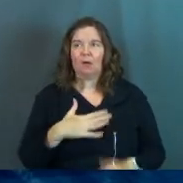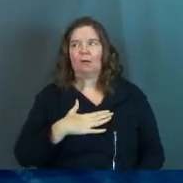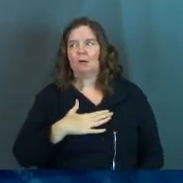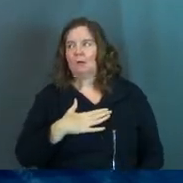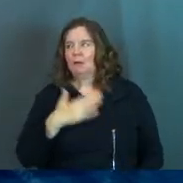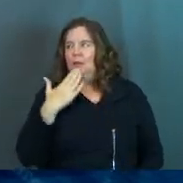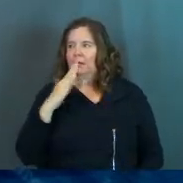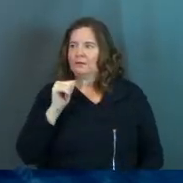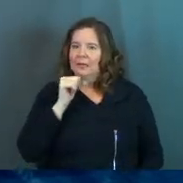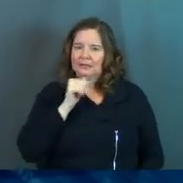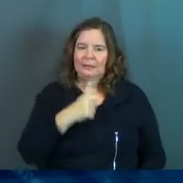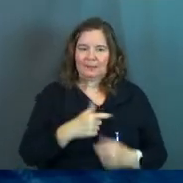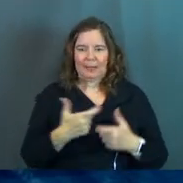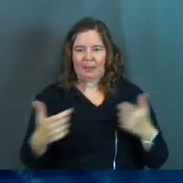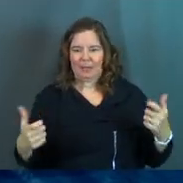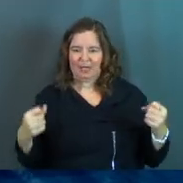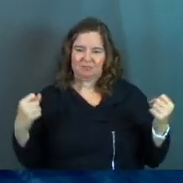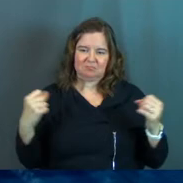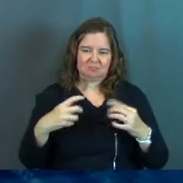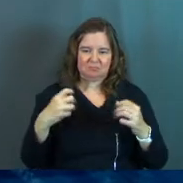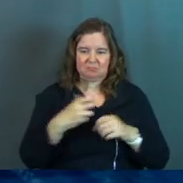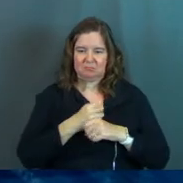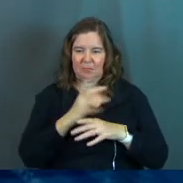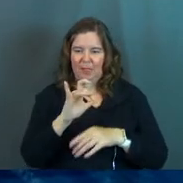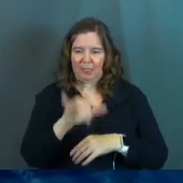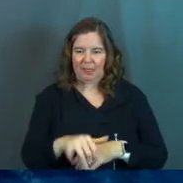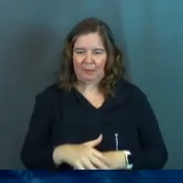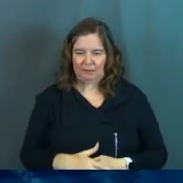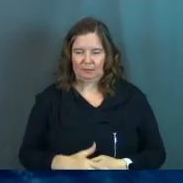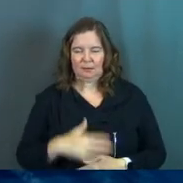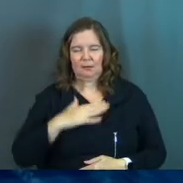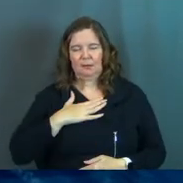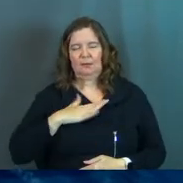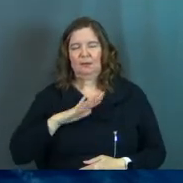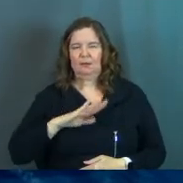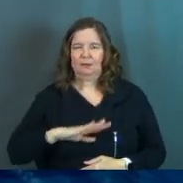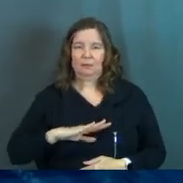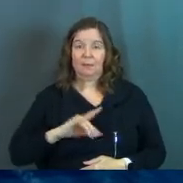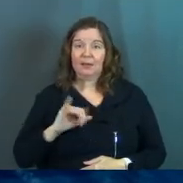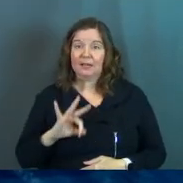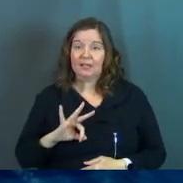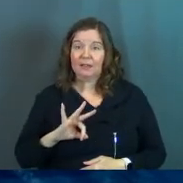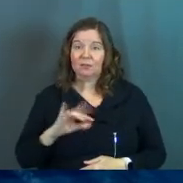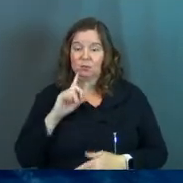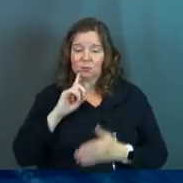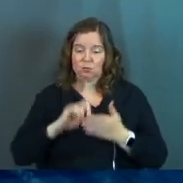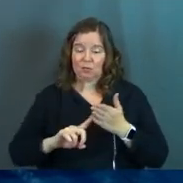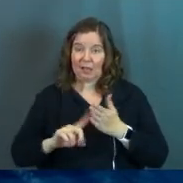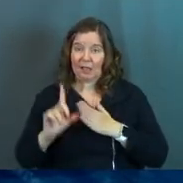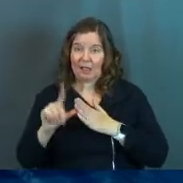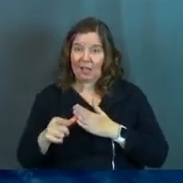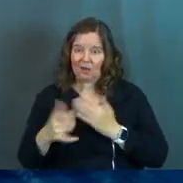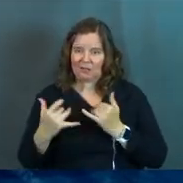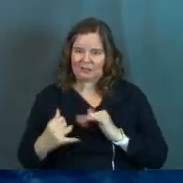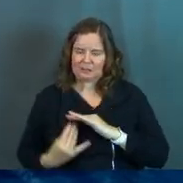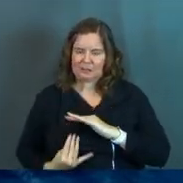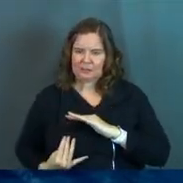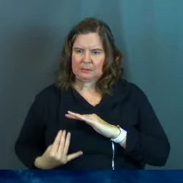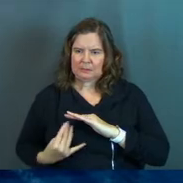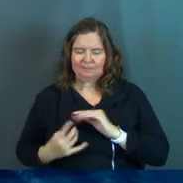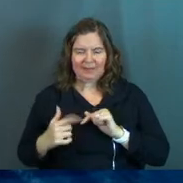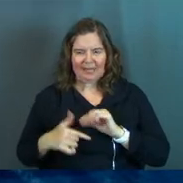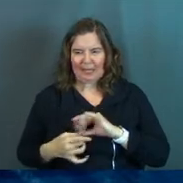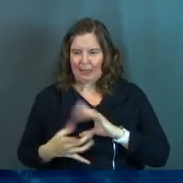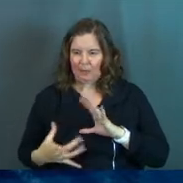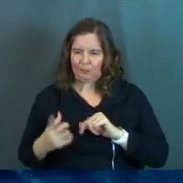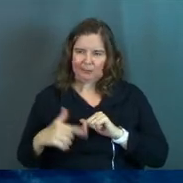so thankful I didn't make a big deal about that. But if you check it later on, it's like, nope, I